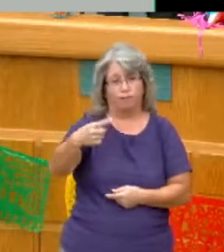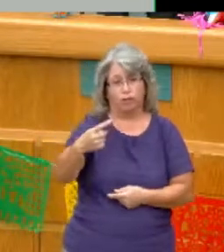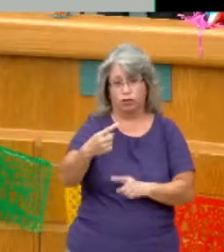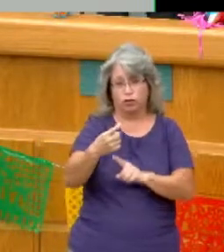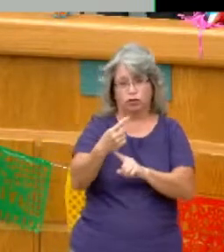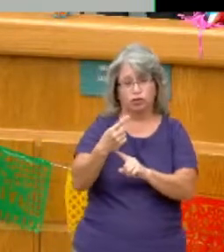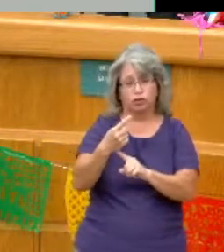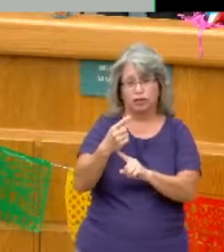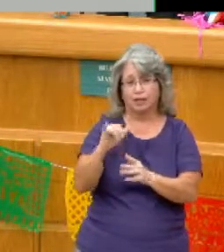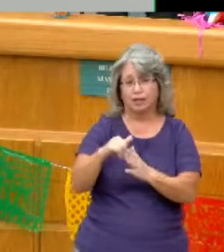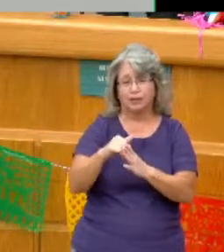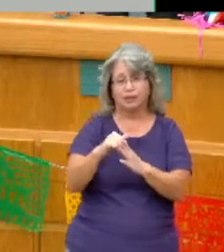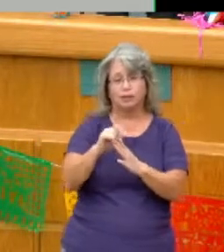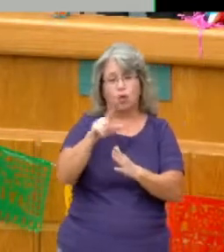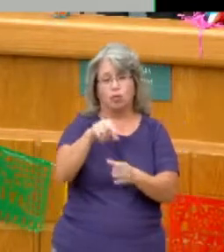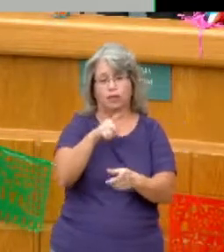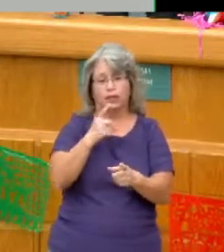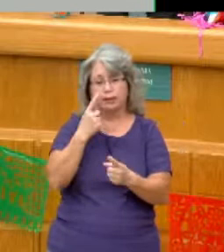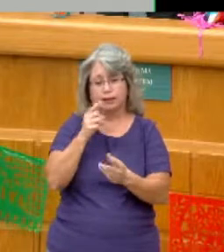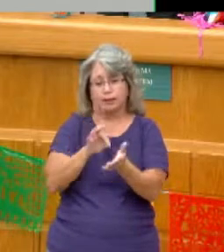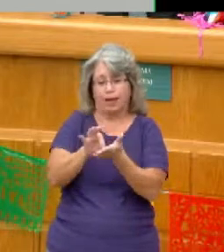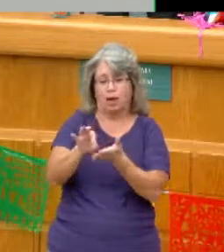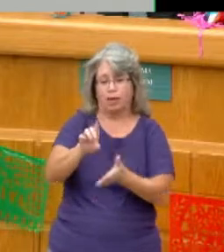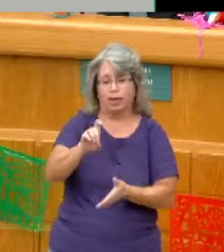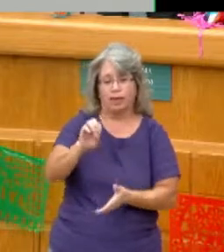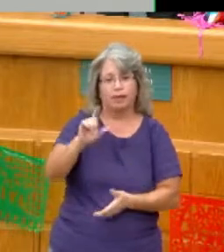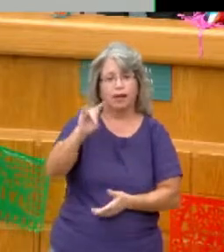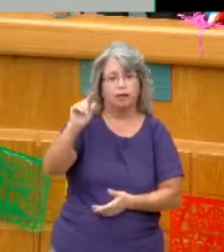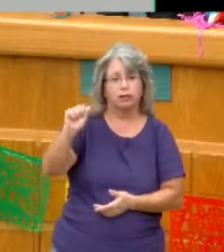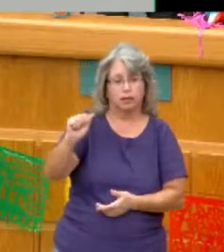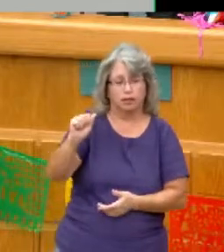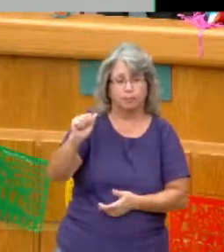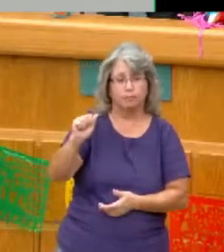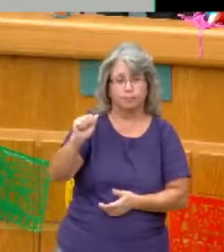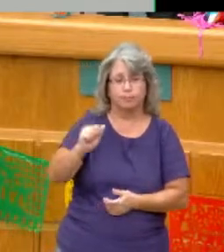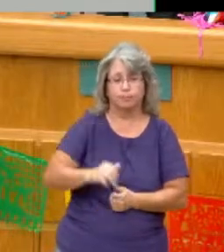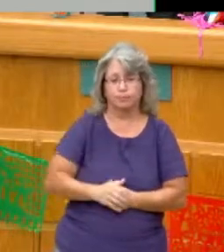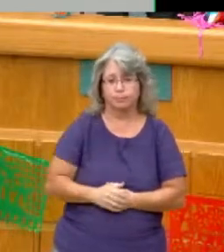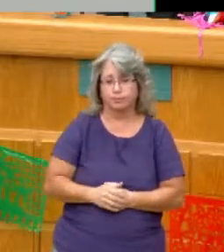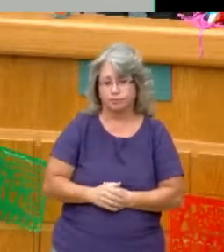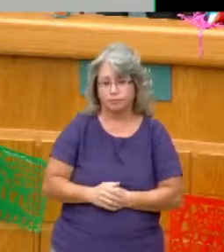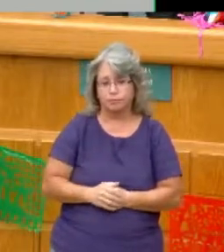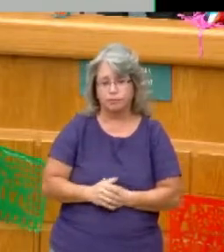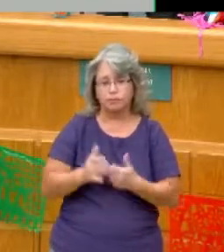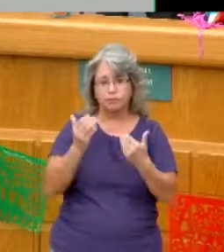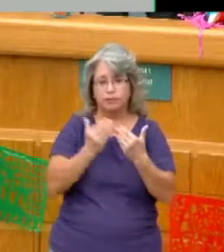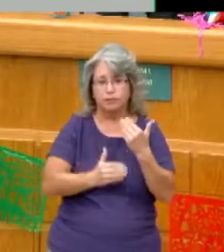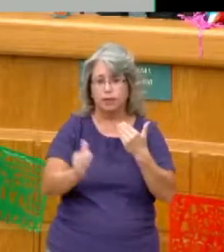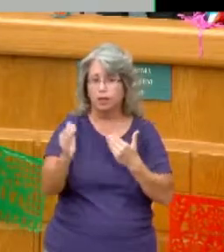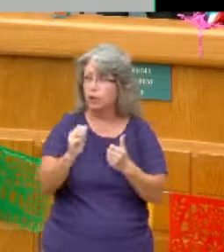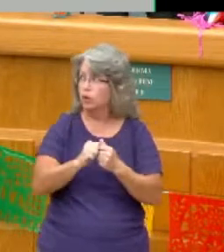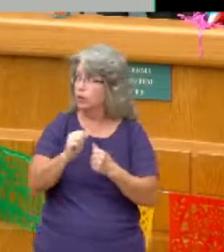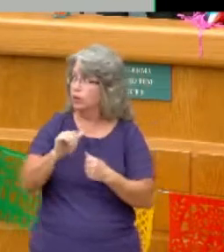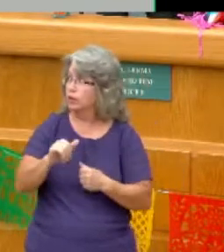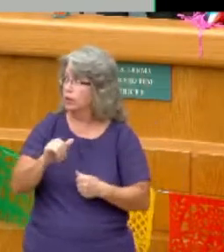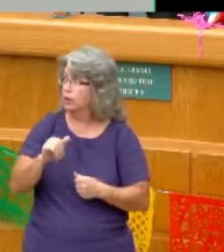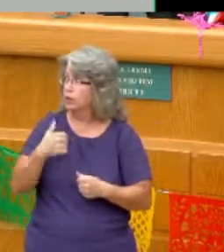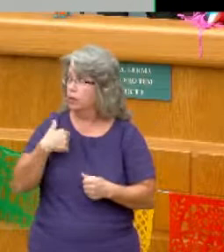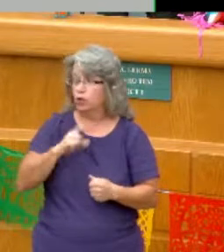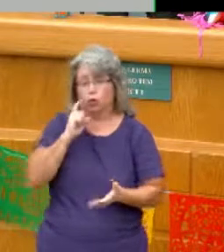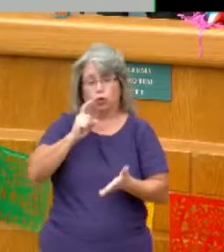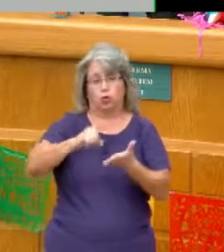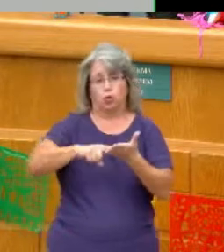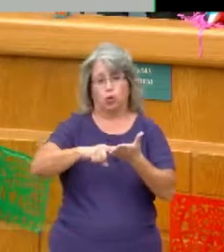wave. Moving forward with our model calibration, and what you really get out of this model calibration is the trend in the number